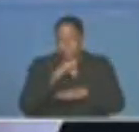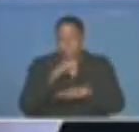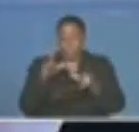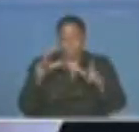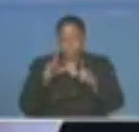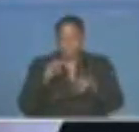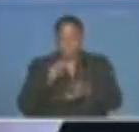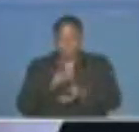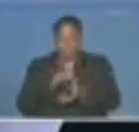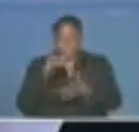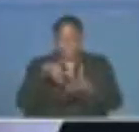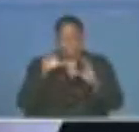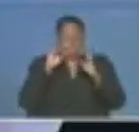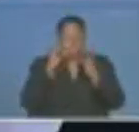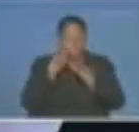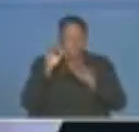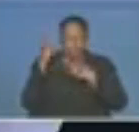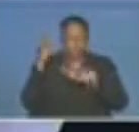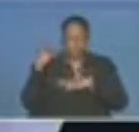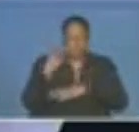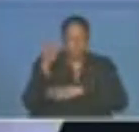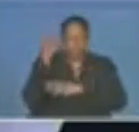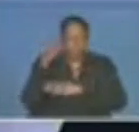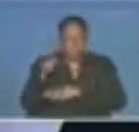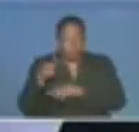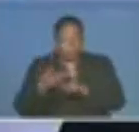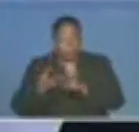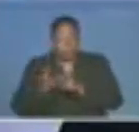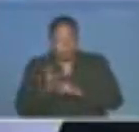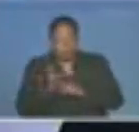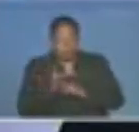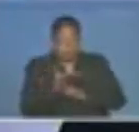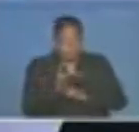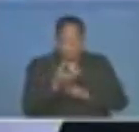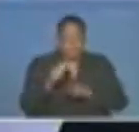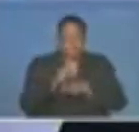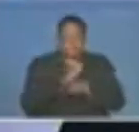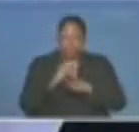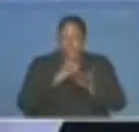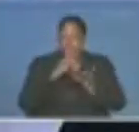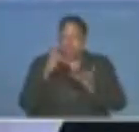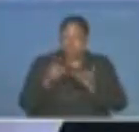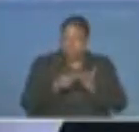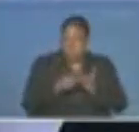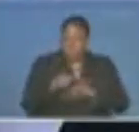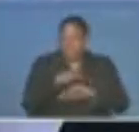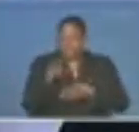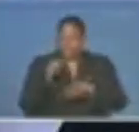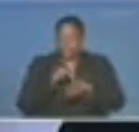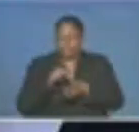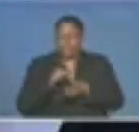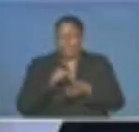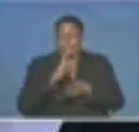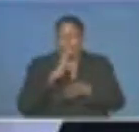licensed in the Commonwealth of the Bahamas, we know that they have gone through a rigorous training program and are qualified to